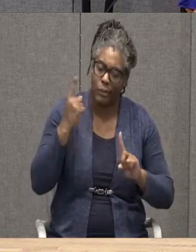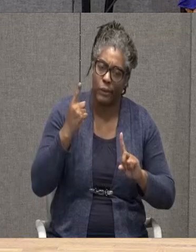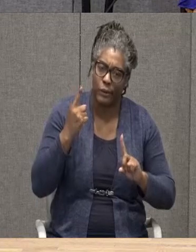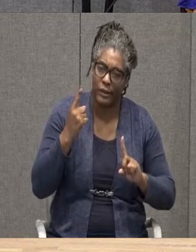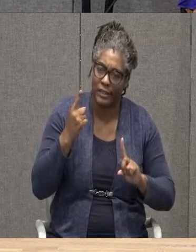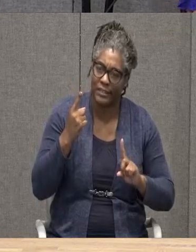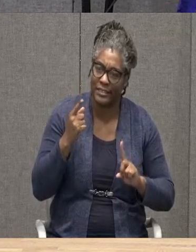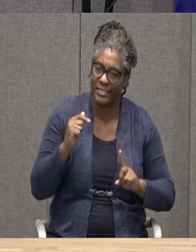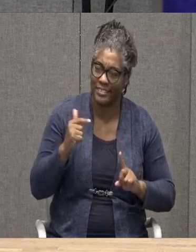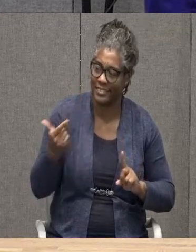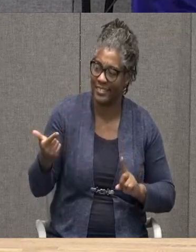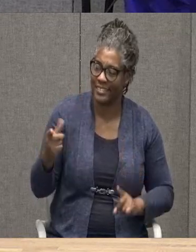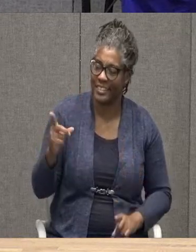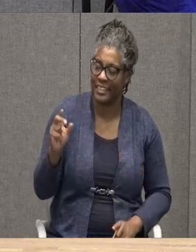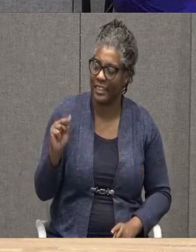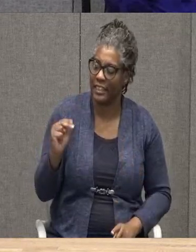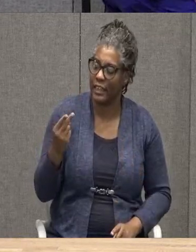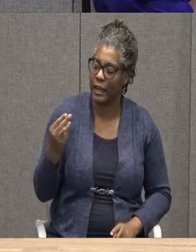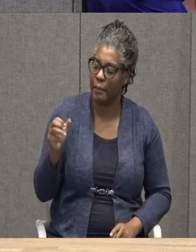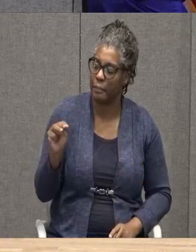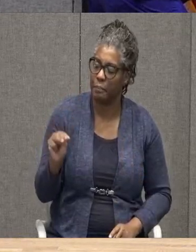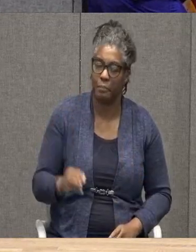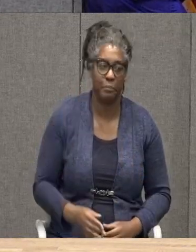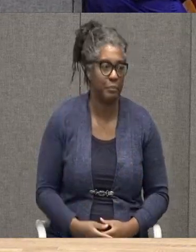Dunham. All right, ready, go.